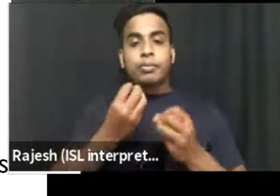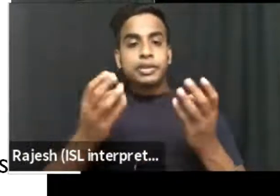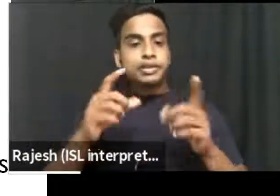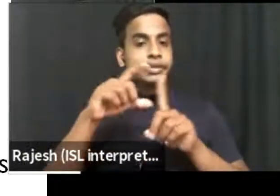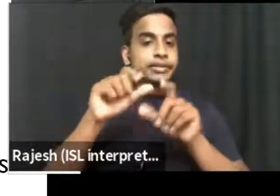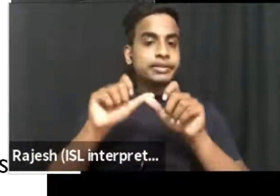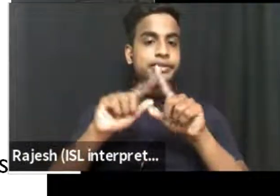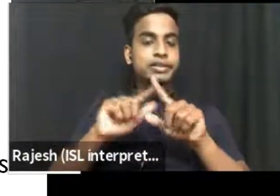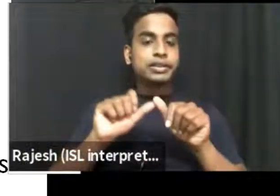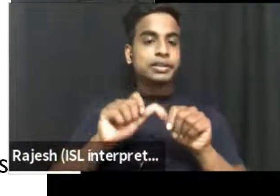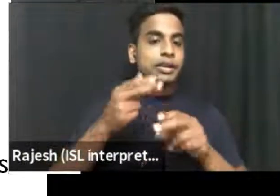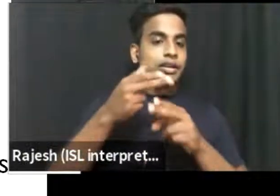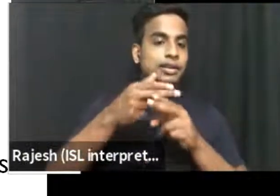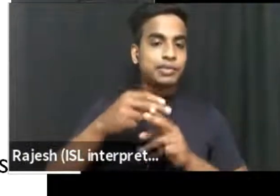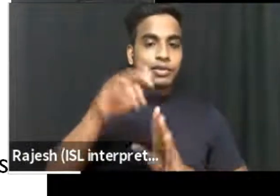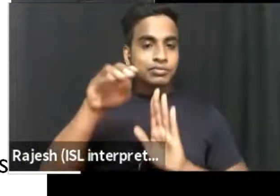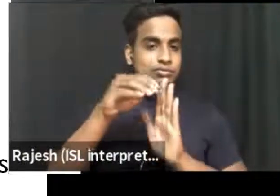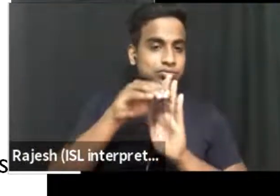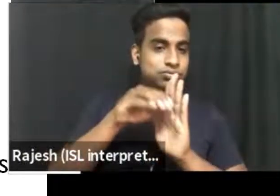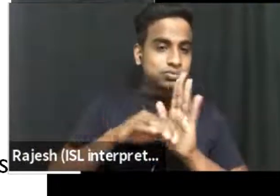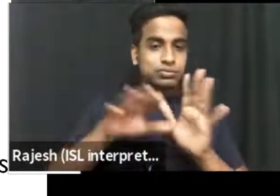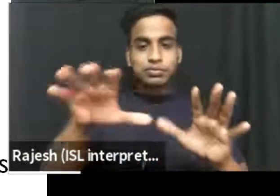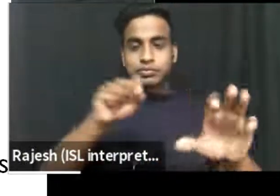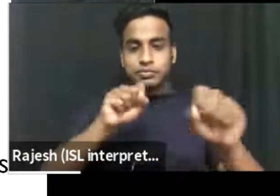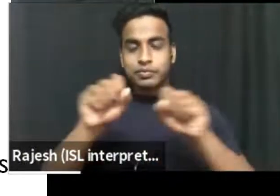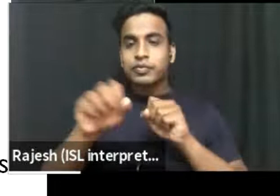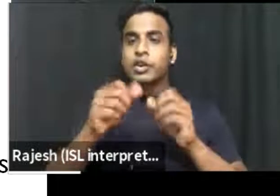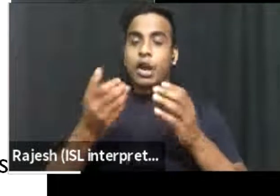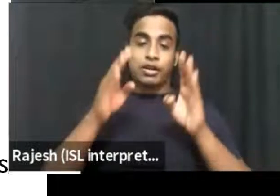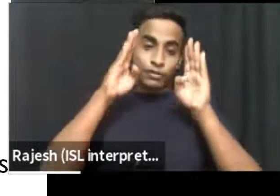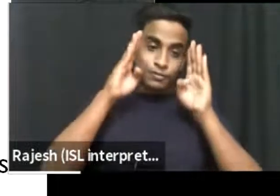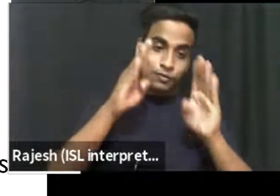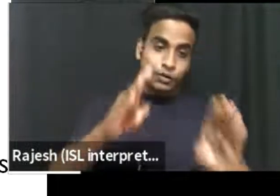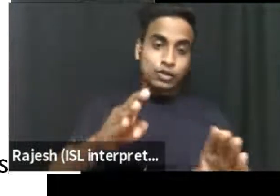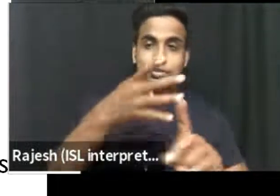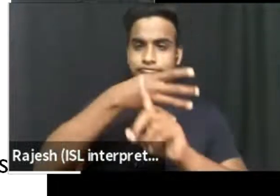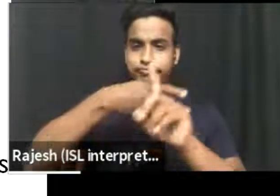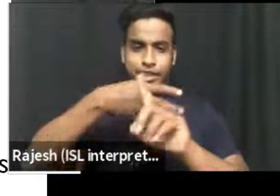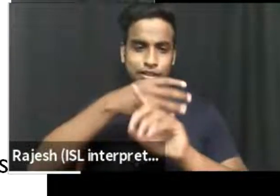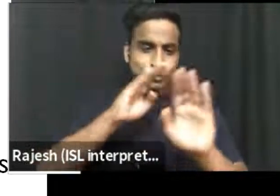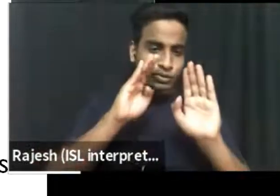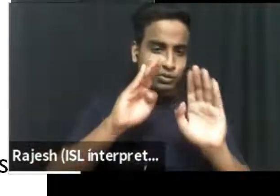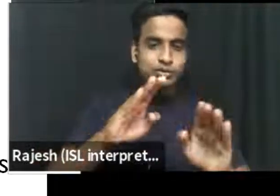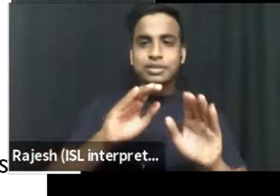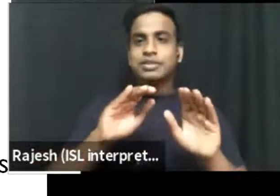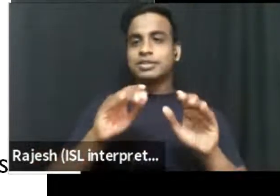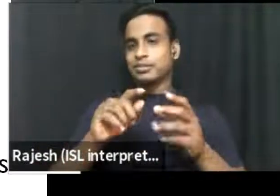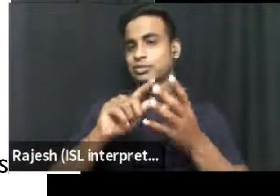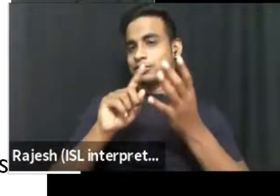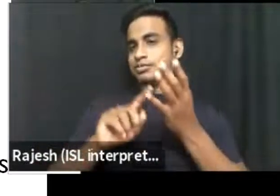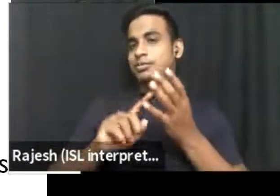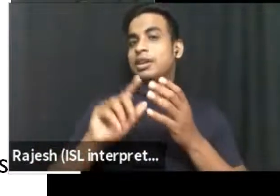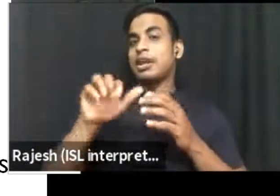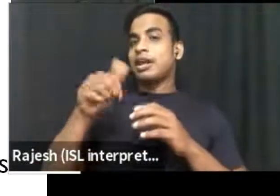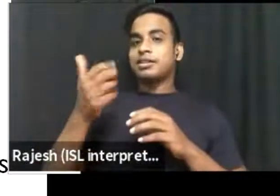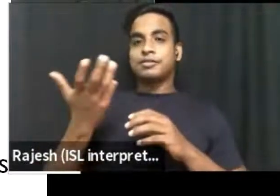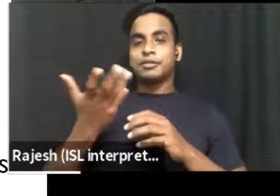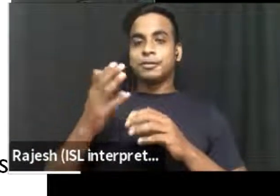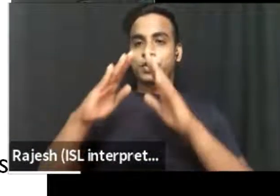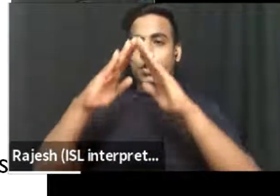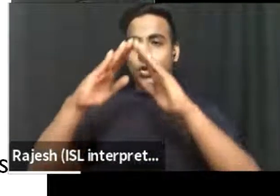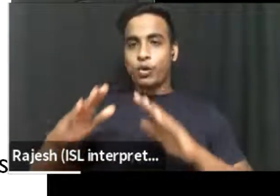and having specific programs to address their context. Home-based service by community workers, train